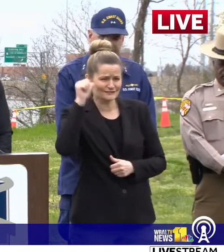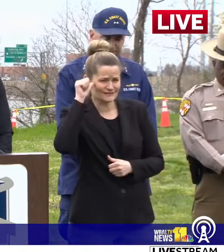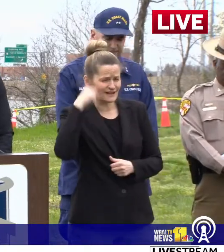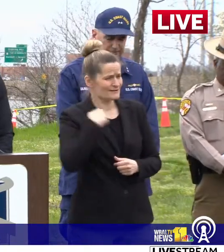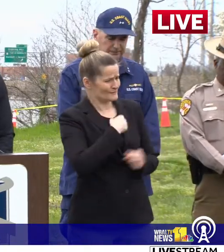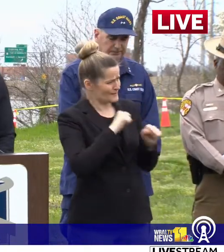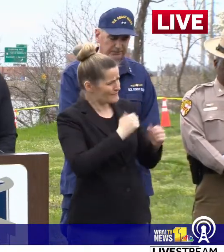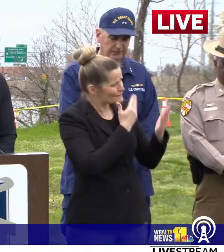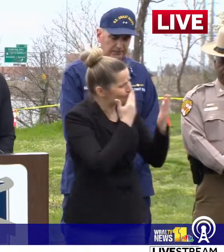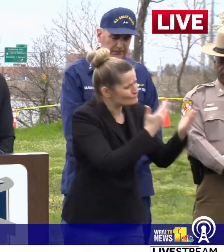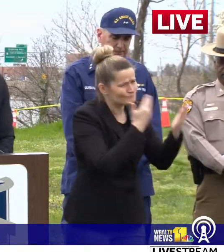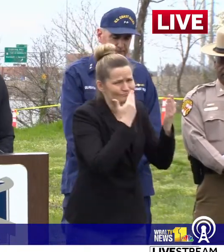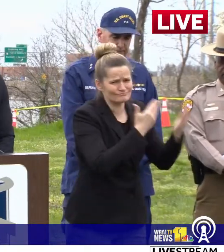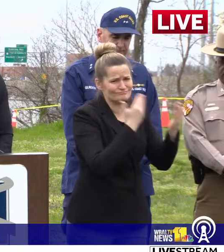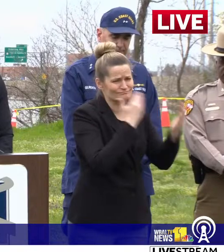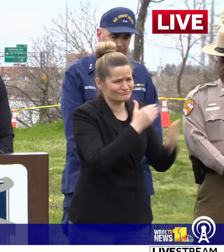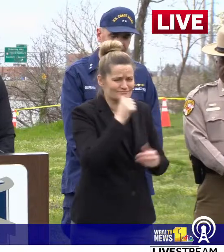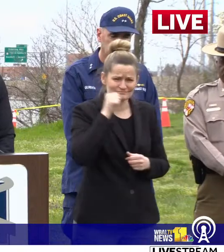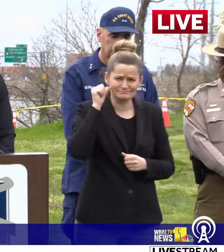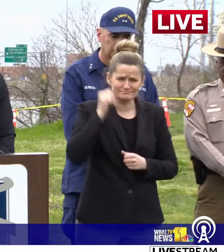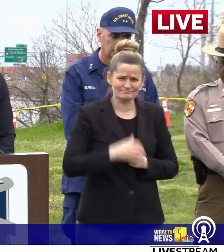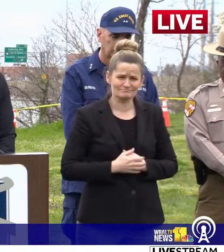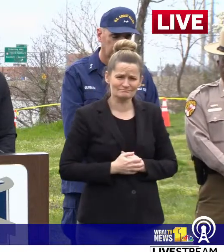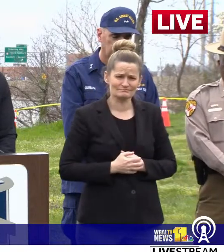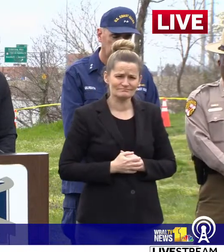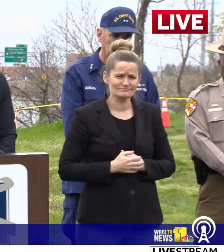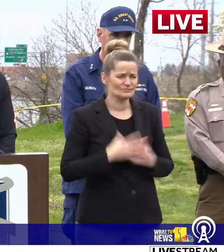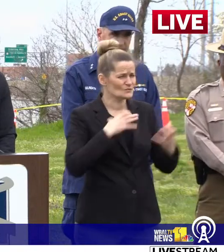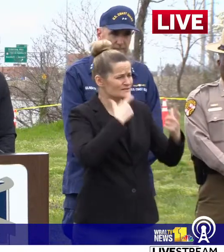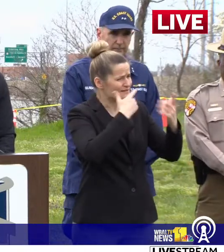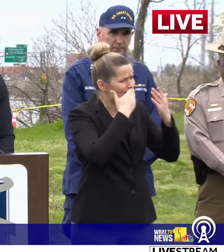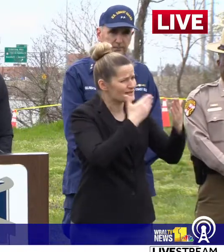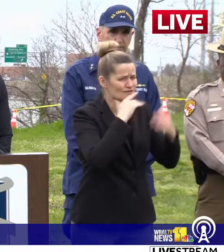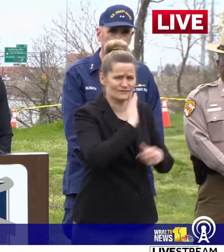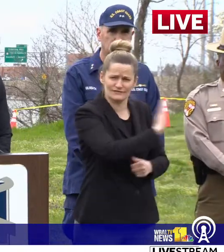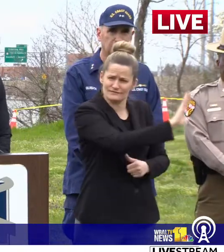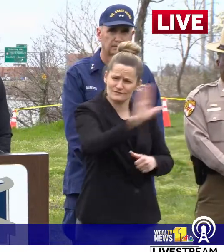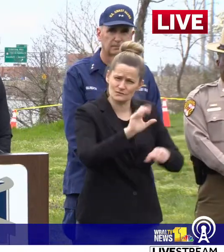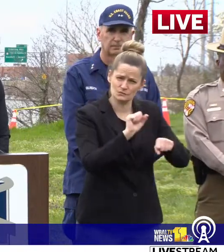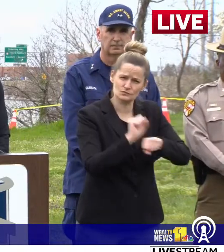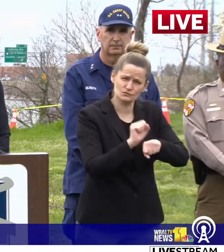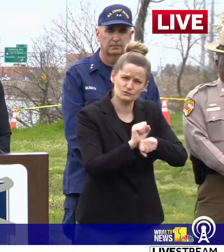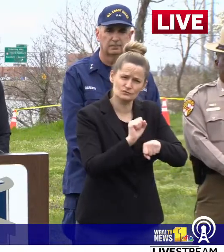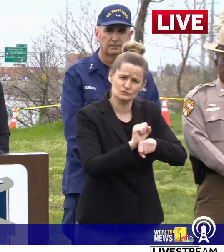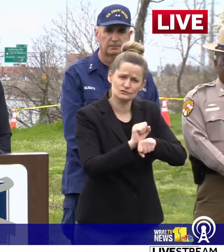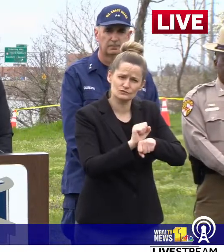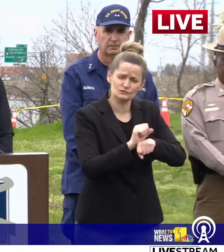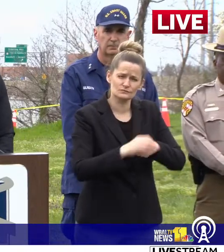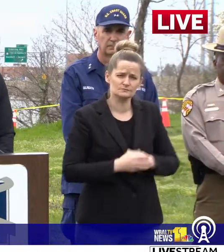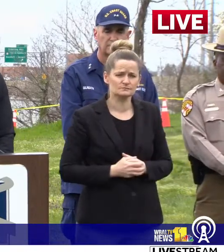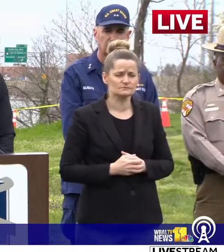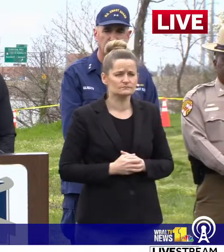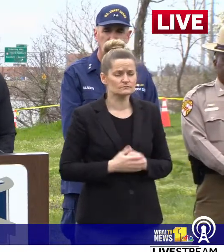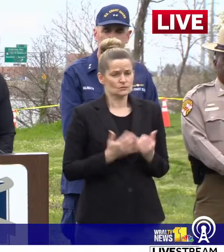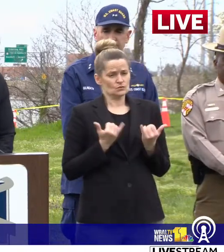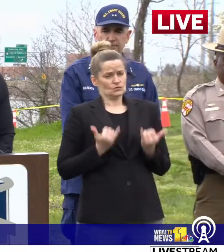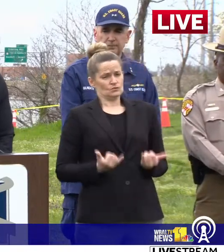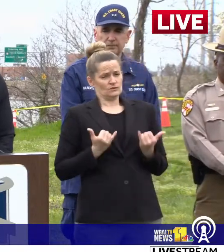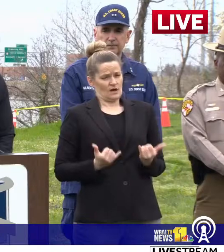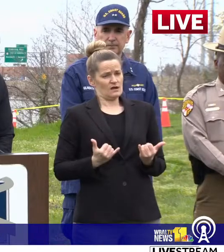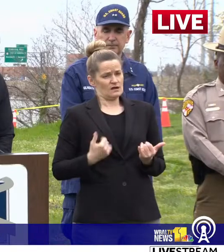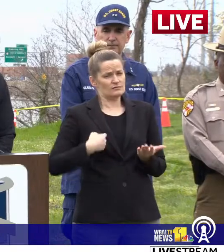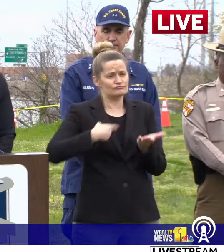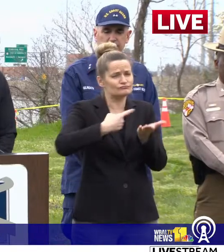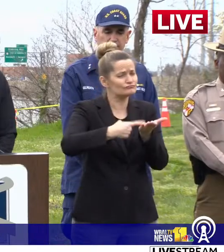grateful. We're grateful for them now and always. Now, today, I'll provide